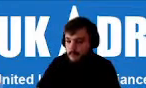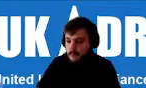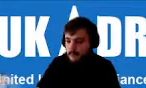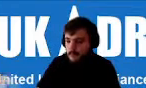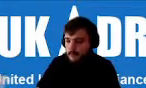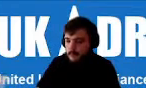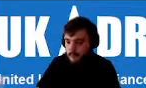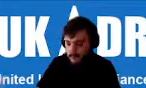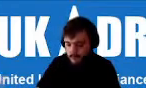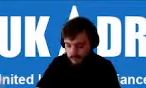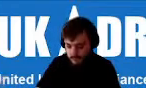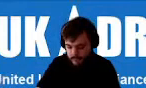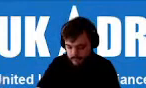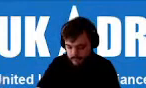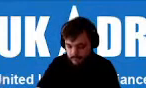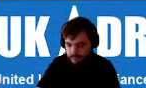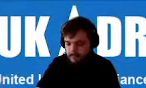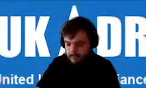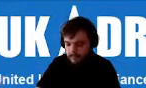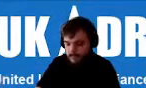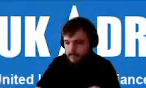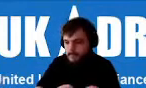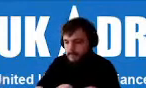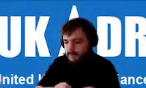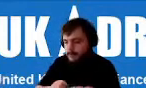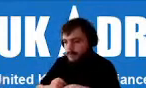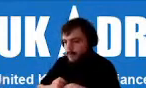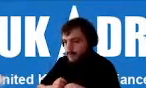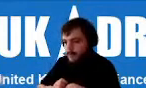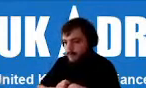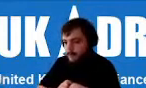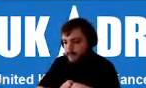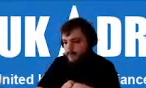Lombardy, which is big enough to be a separate country,